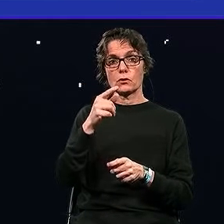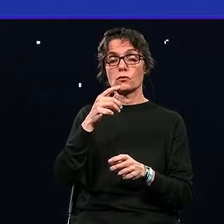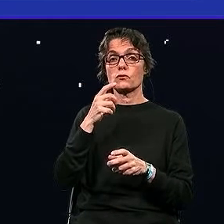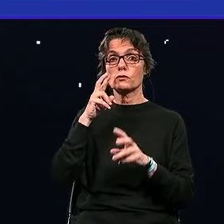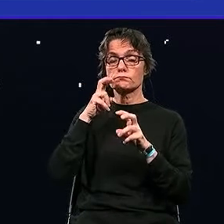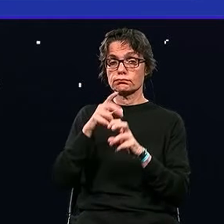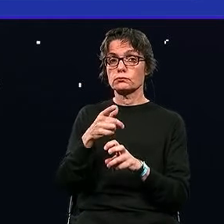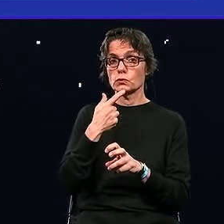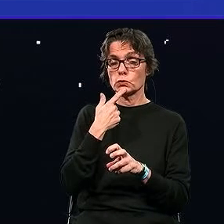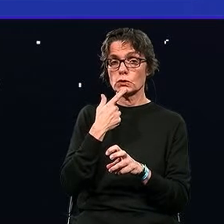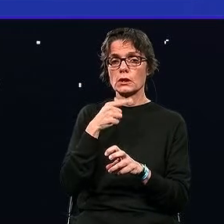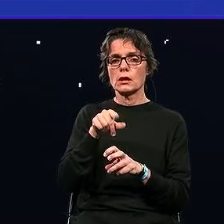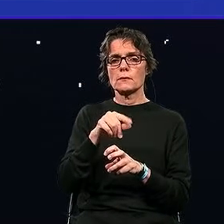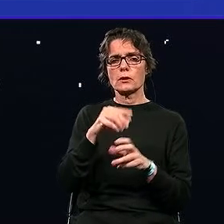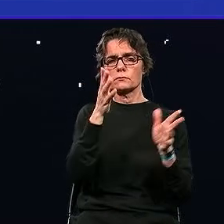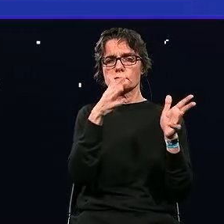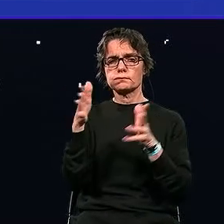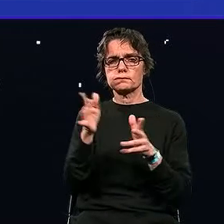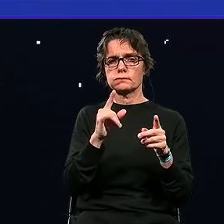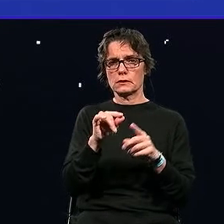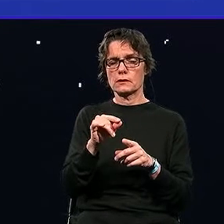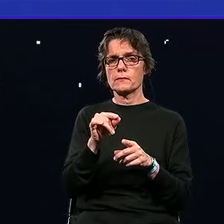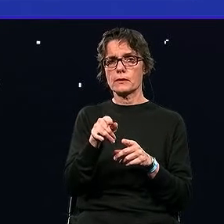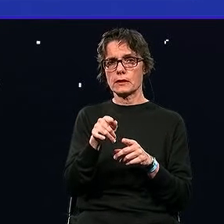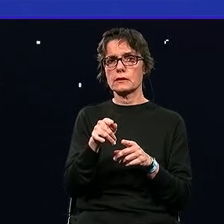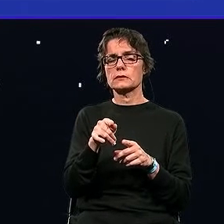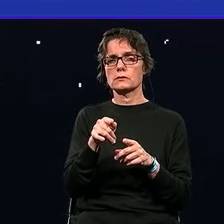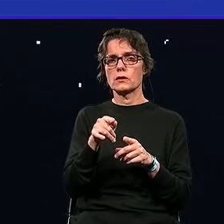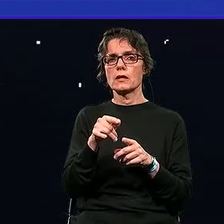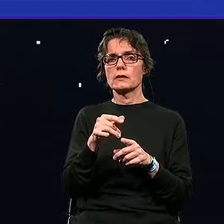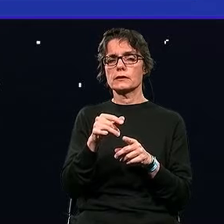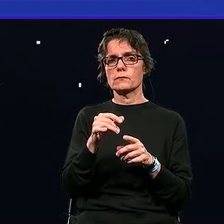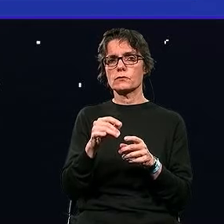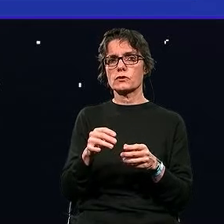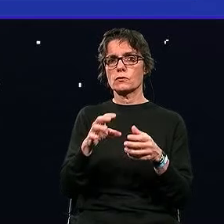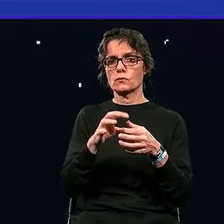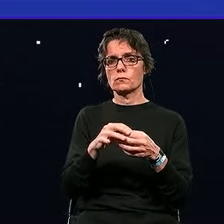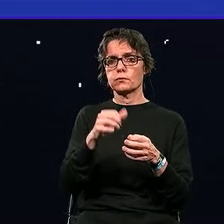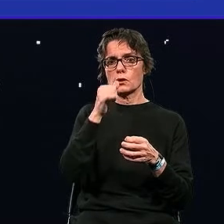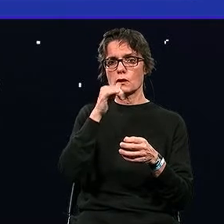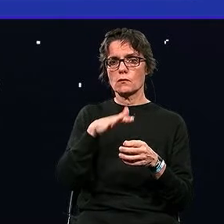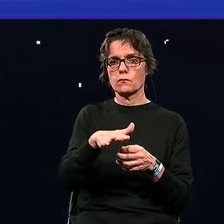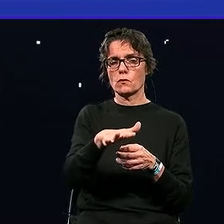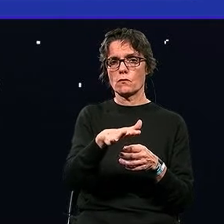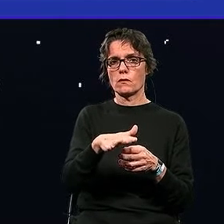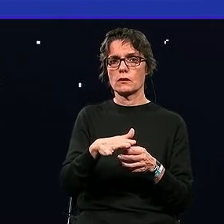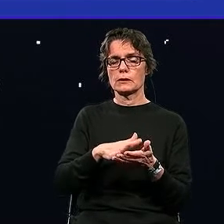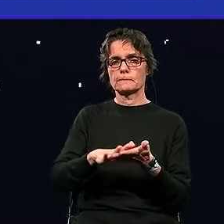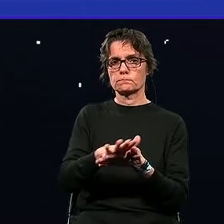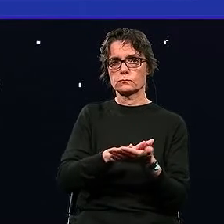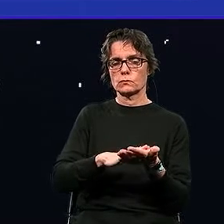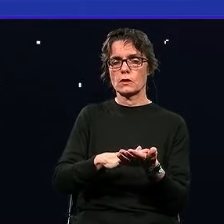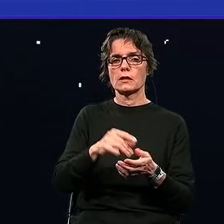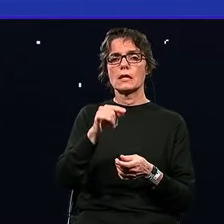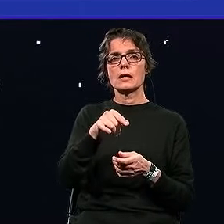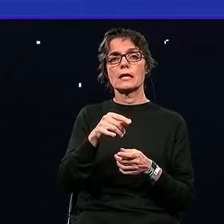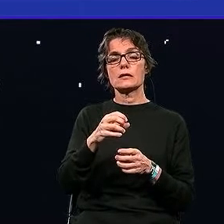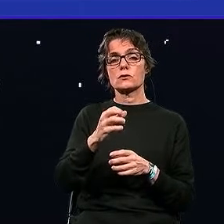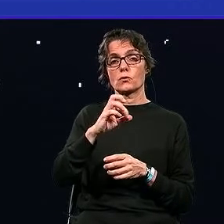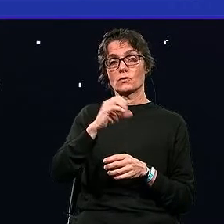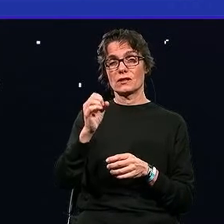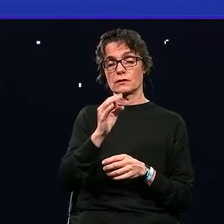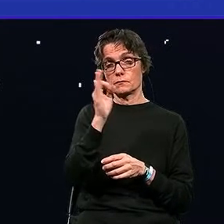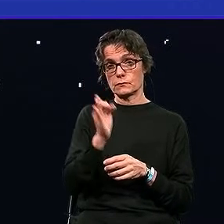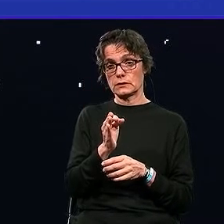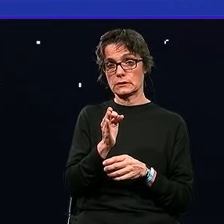traditional offshore wind needs to be in relatively shallow water, less than 60 meters. And 80% of the possible wind